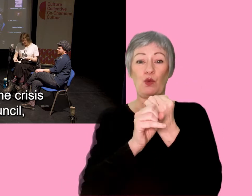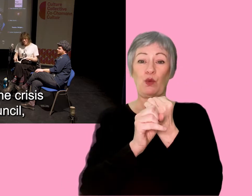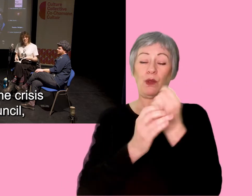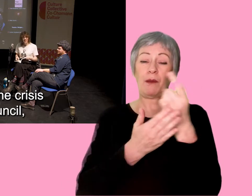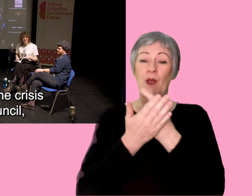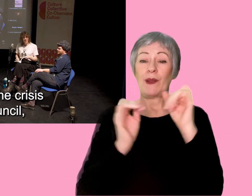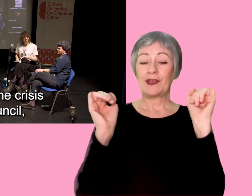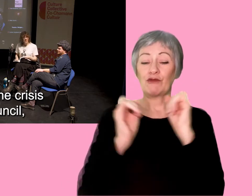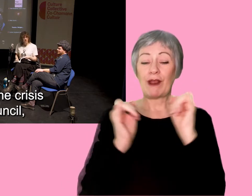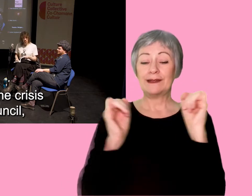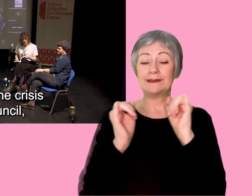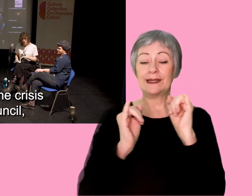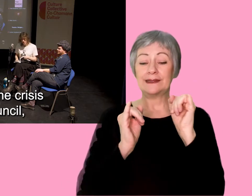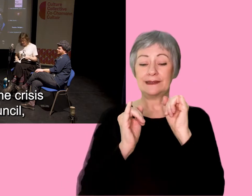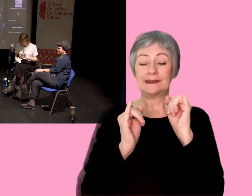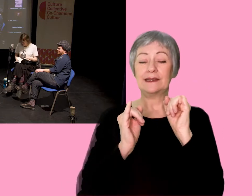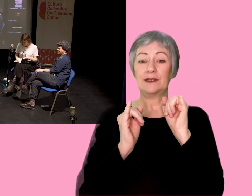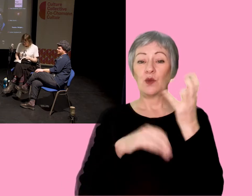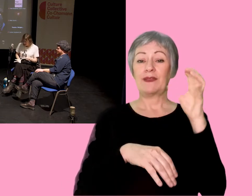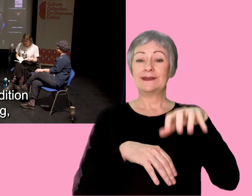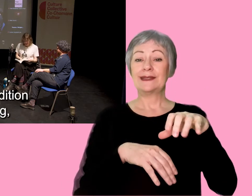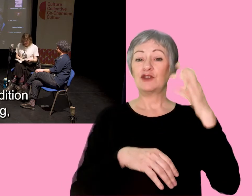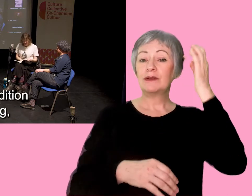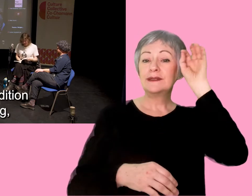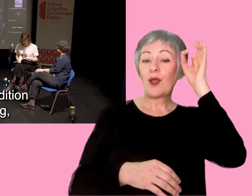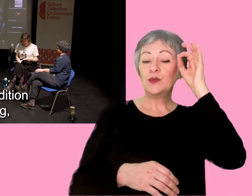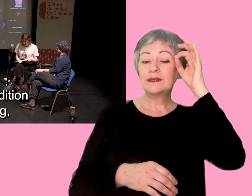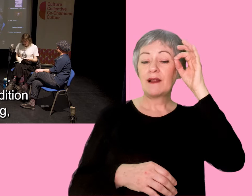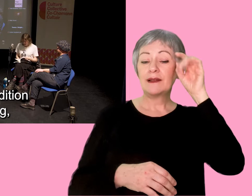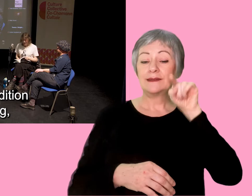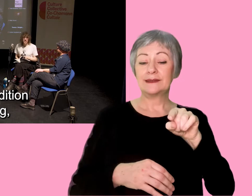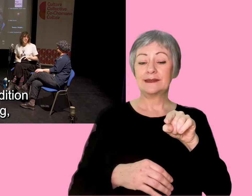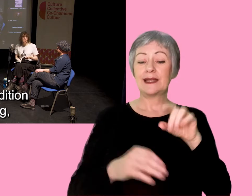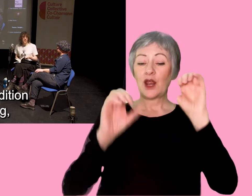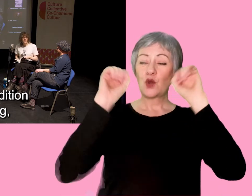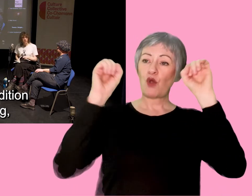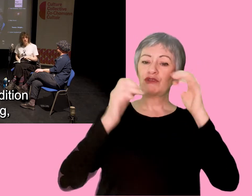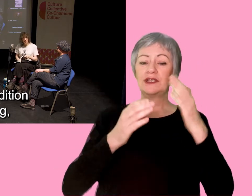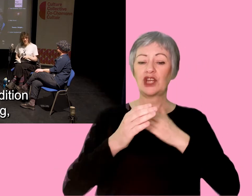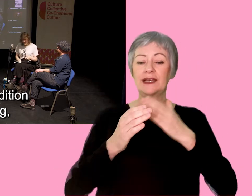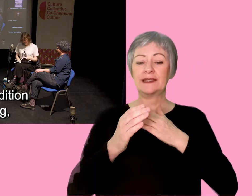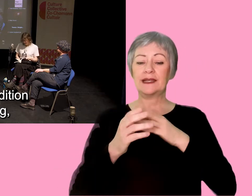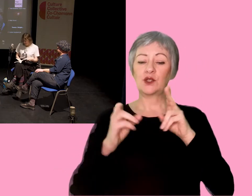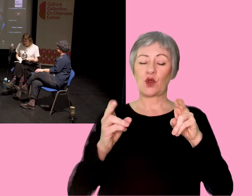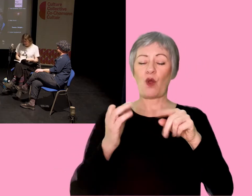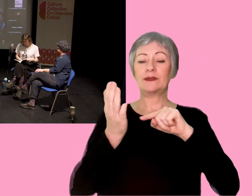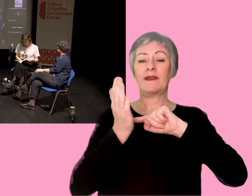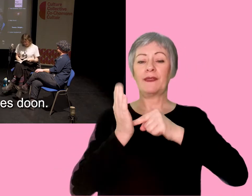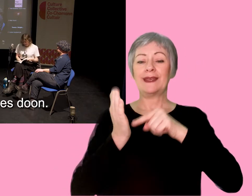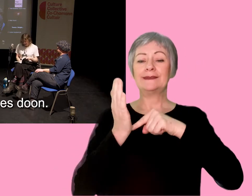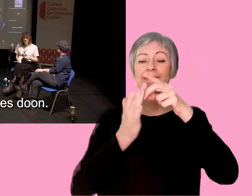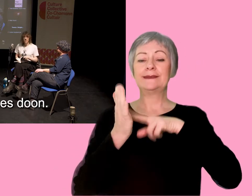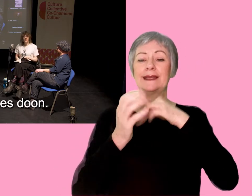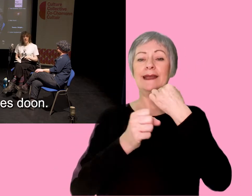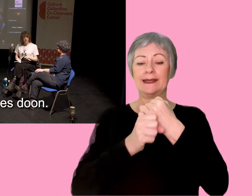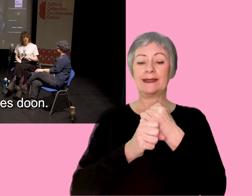crisis to the station's council, which in a Nordic tradition is called the Ting.